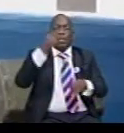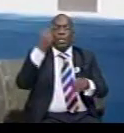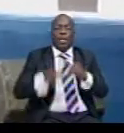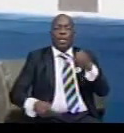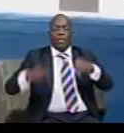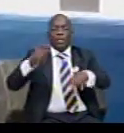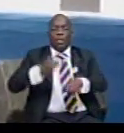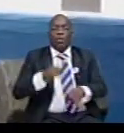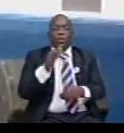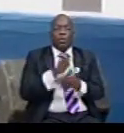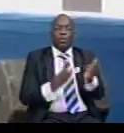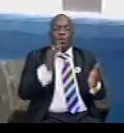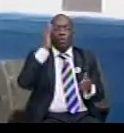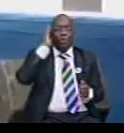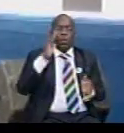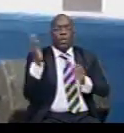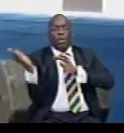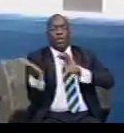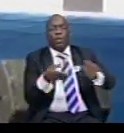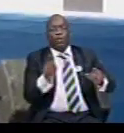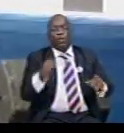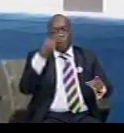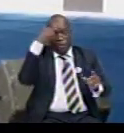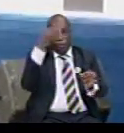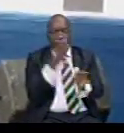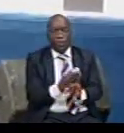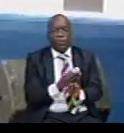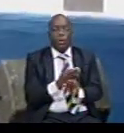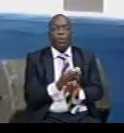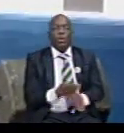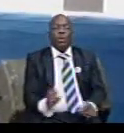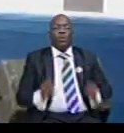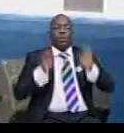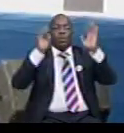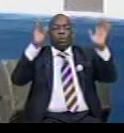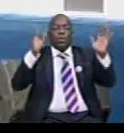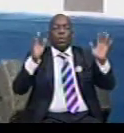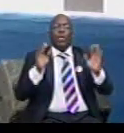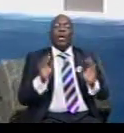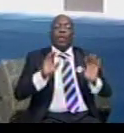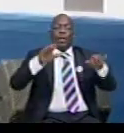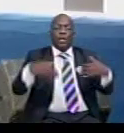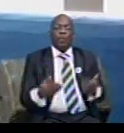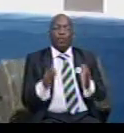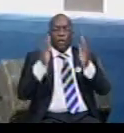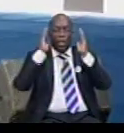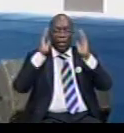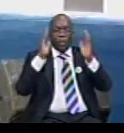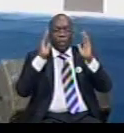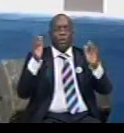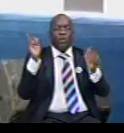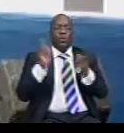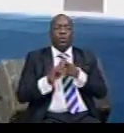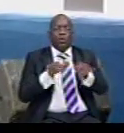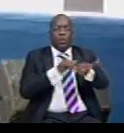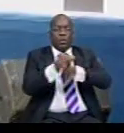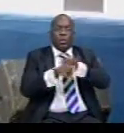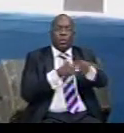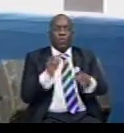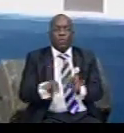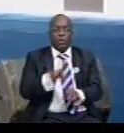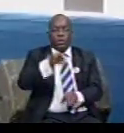the faith, giving heed, giving attention to seducing spirits